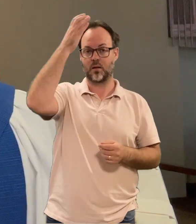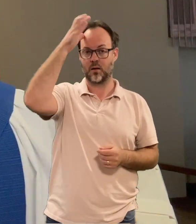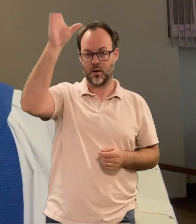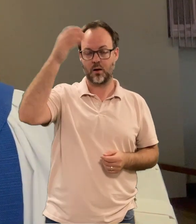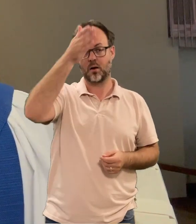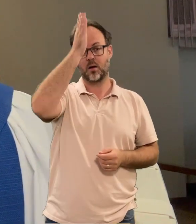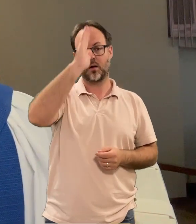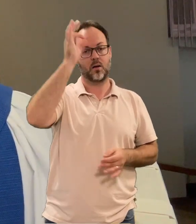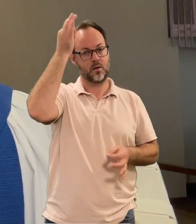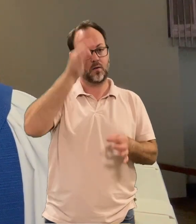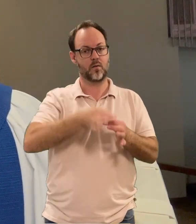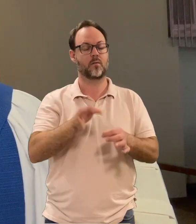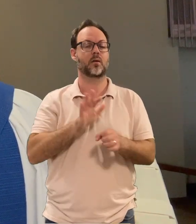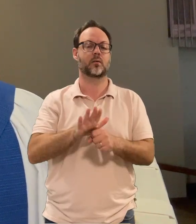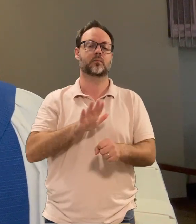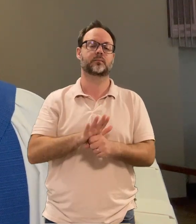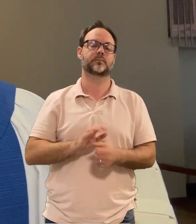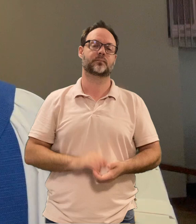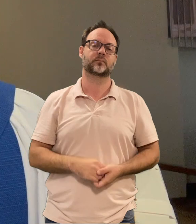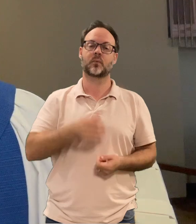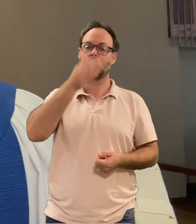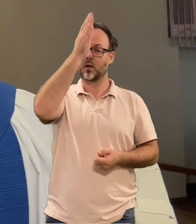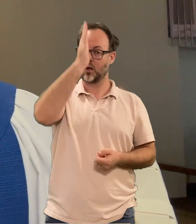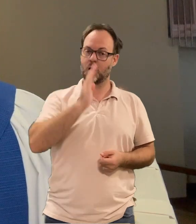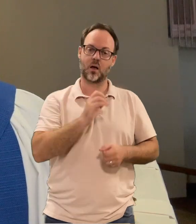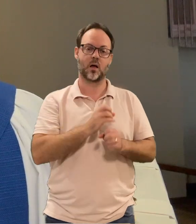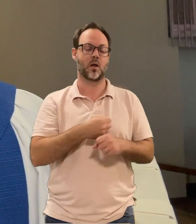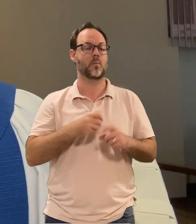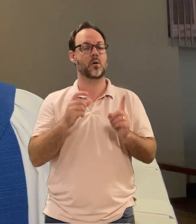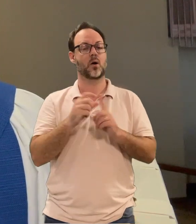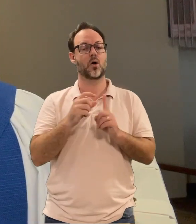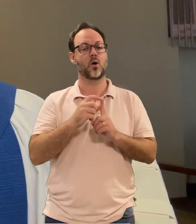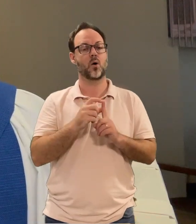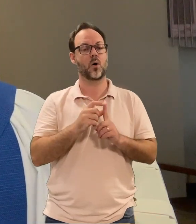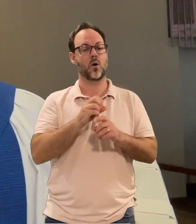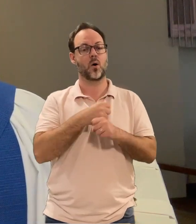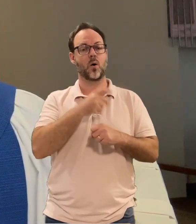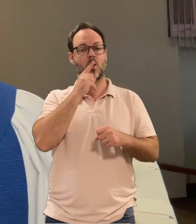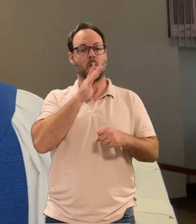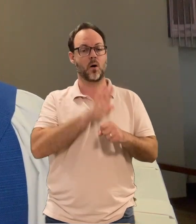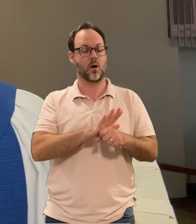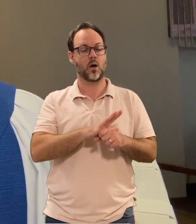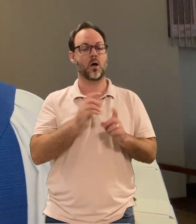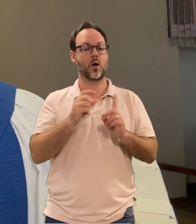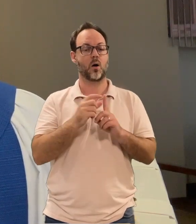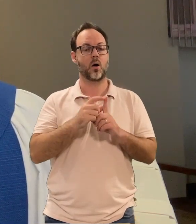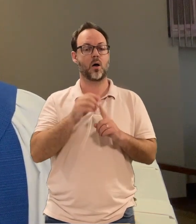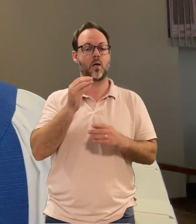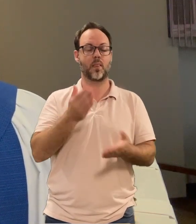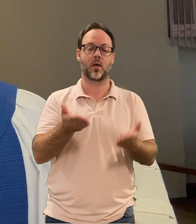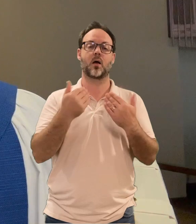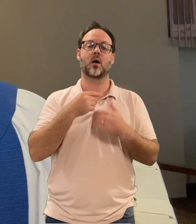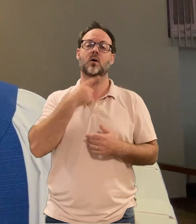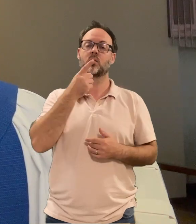in Advent is the idea of God's faithfulness, that God makes his word, he makes